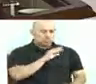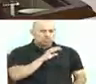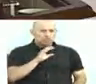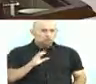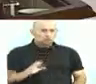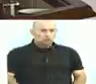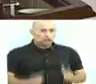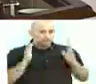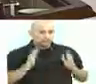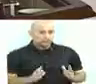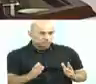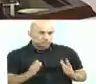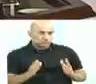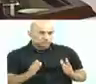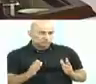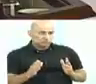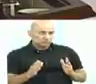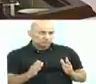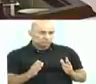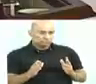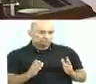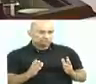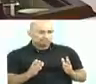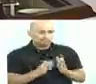Christians. No,